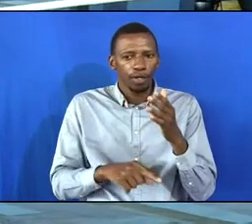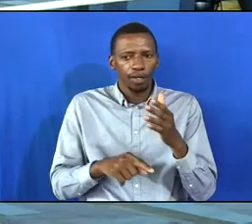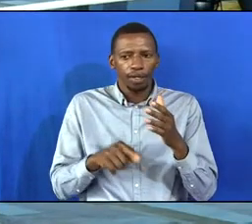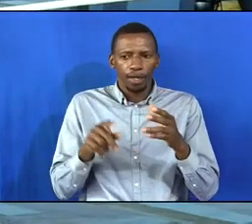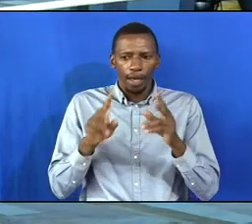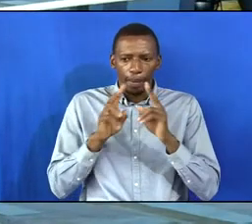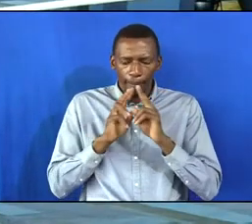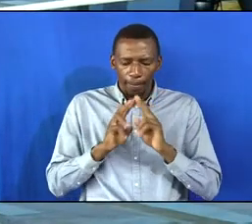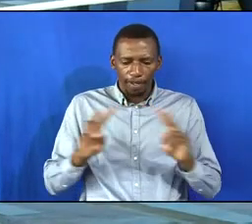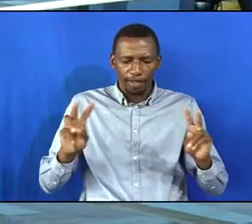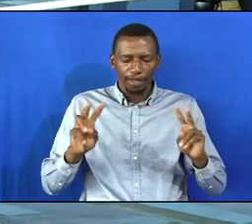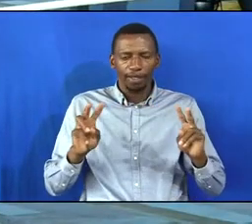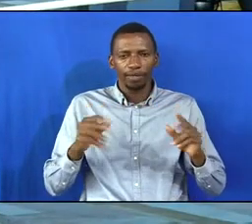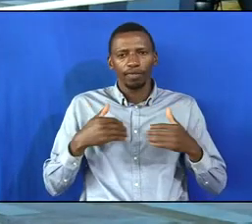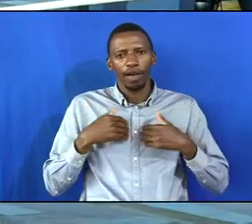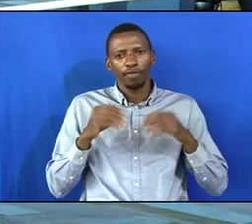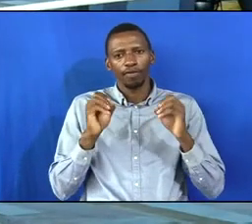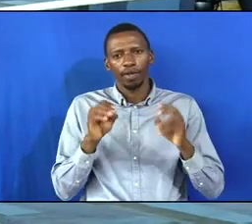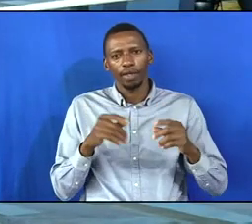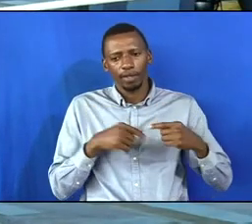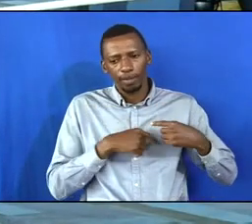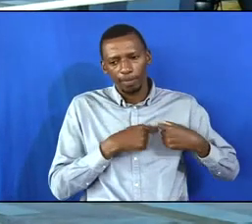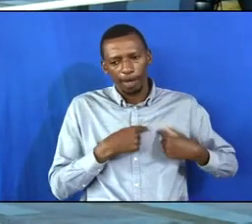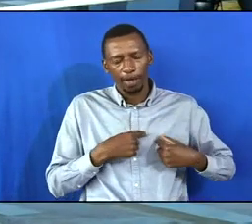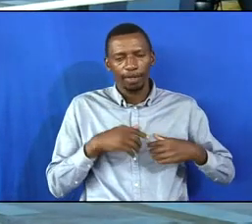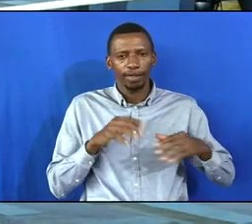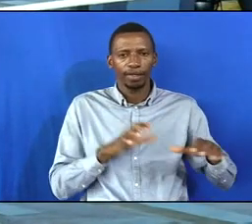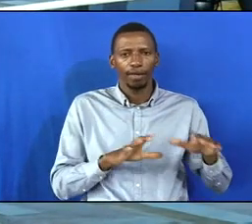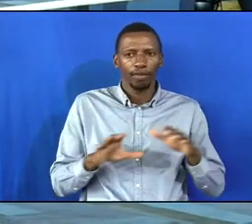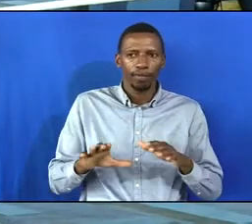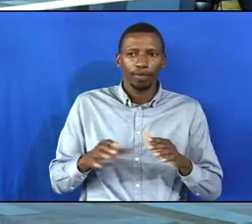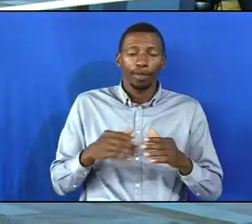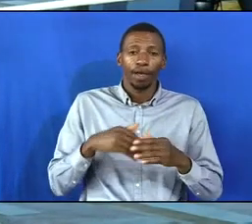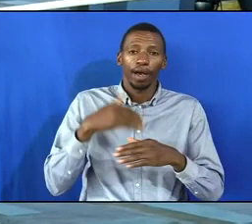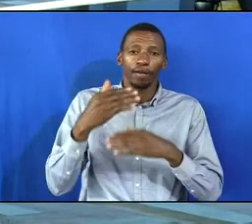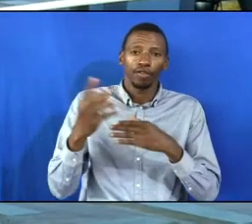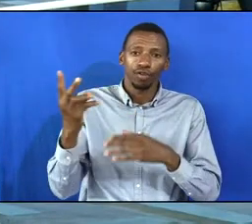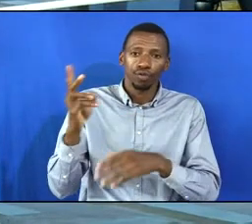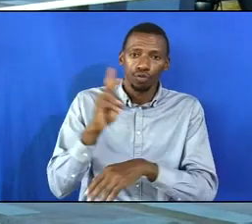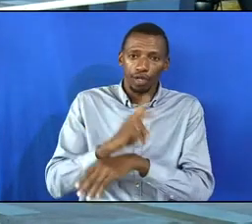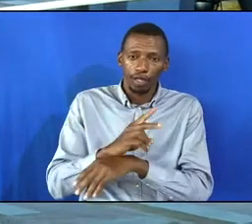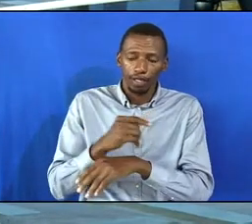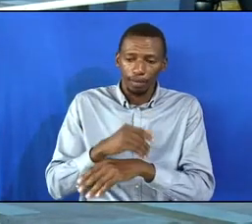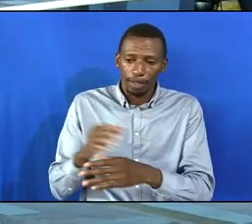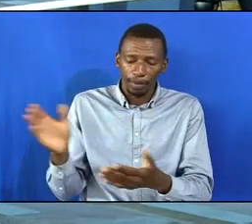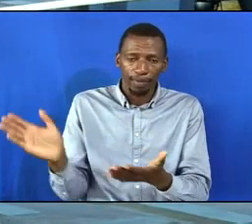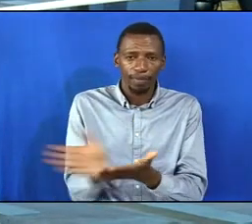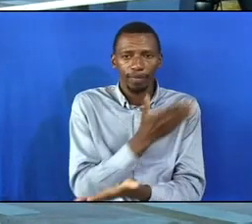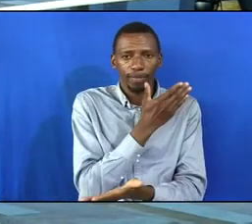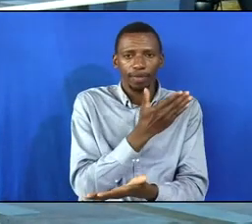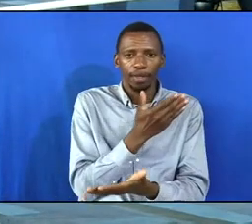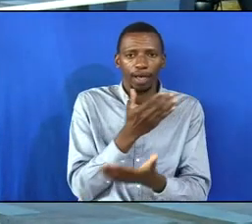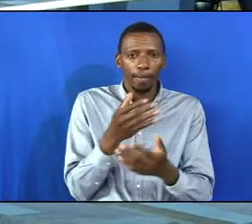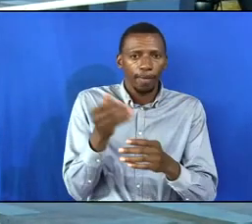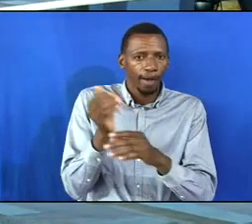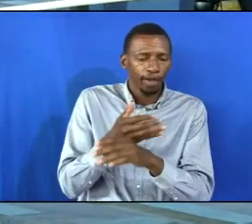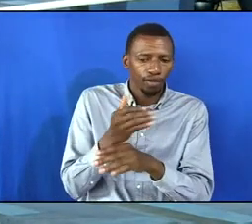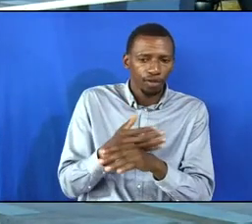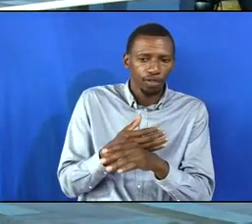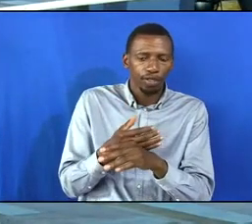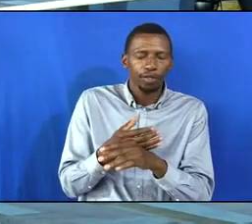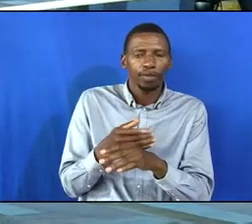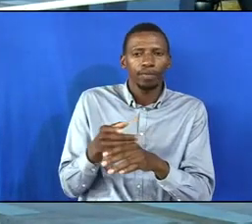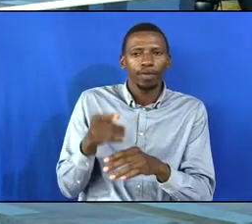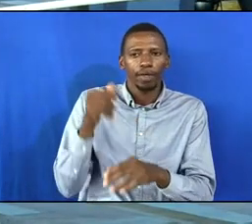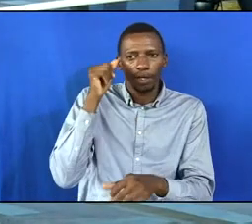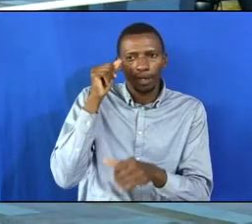suffering. But I experienced that peace the 2 days when I'd removed the idols. So I'm thinking about that. Then